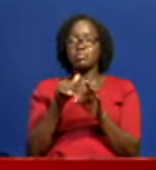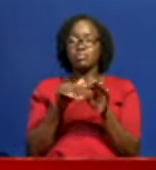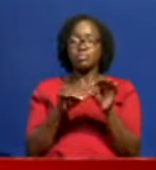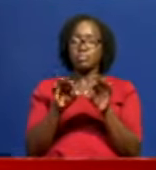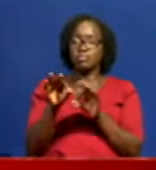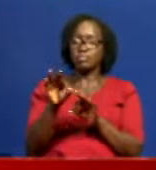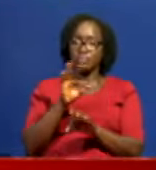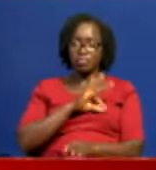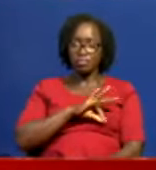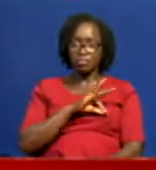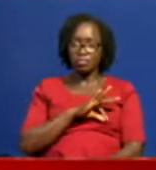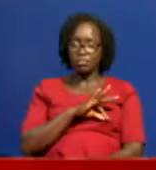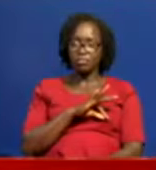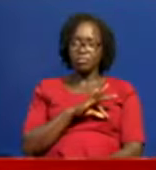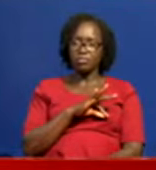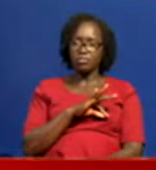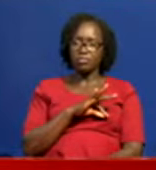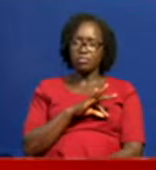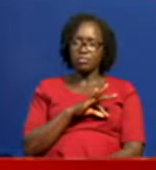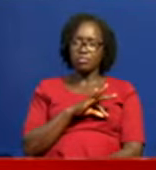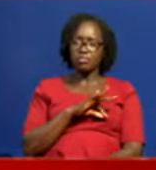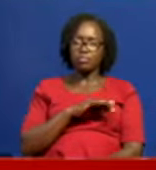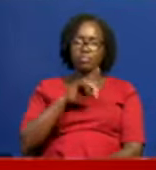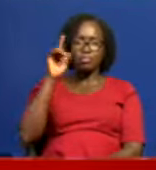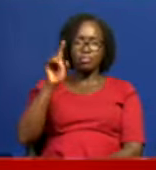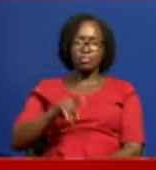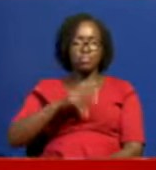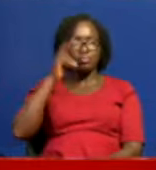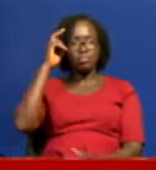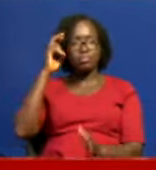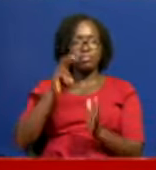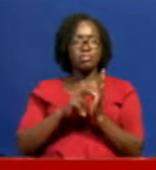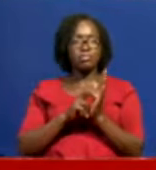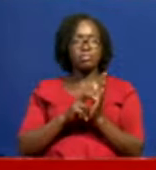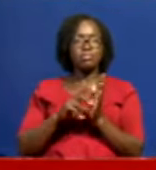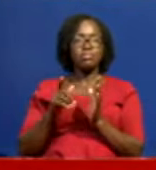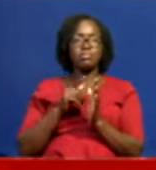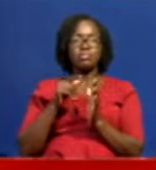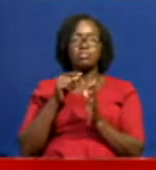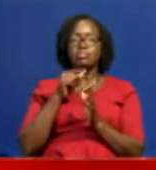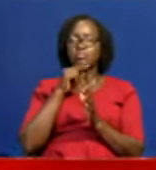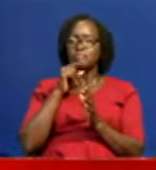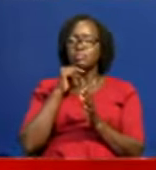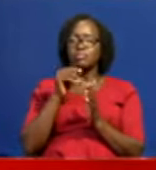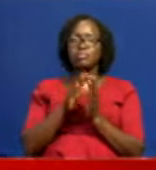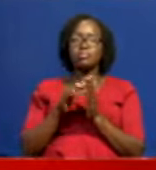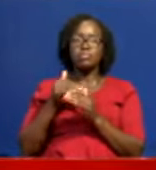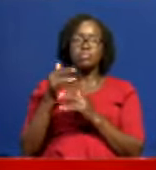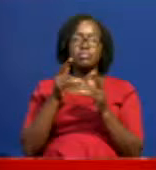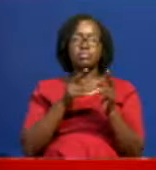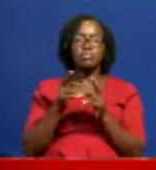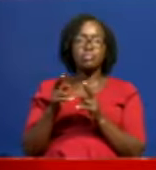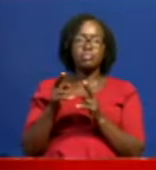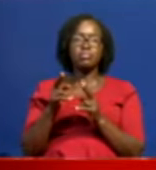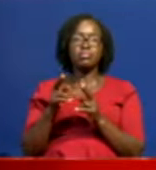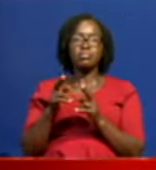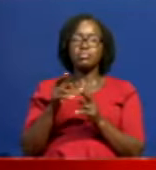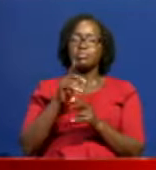benefits. We must recognize, ladies and gentlemen, the extraordinary